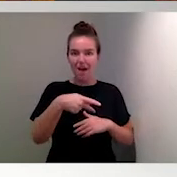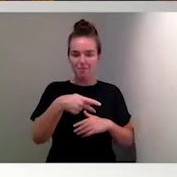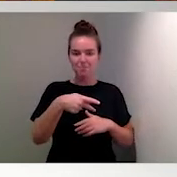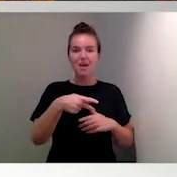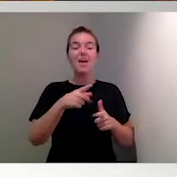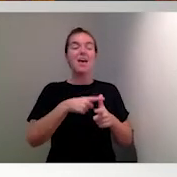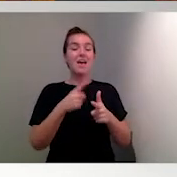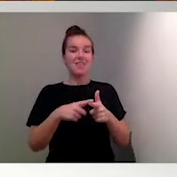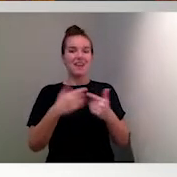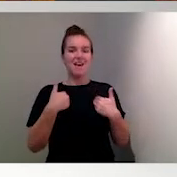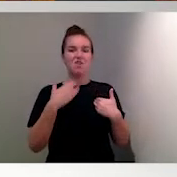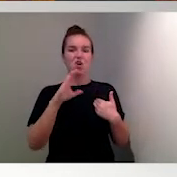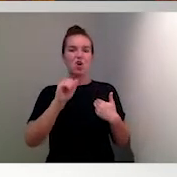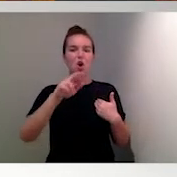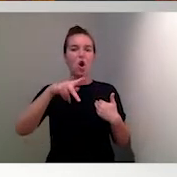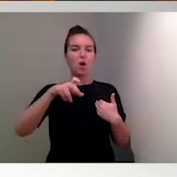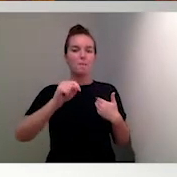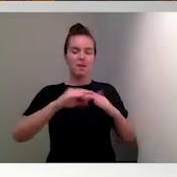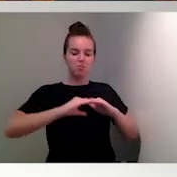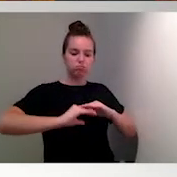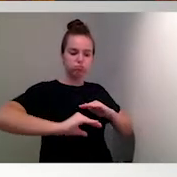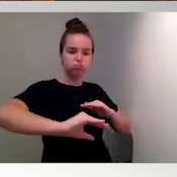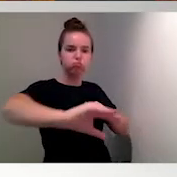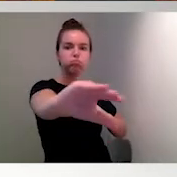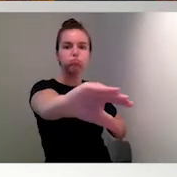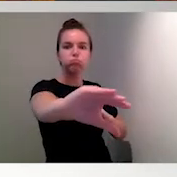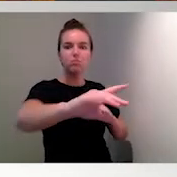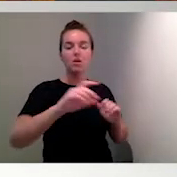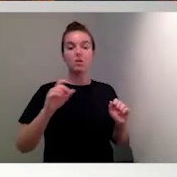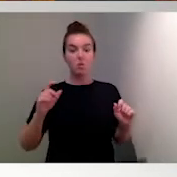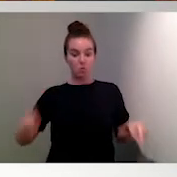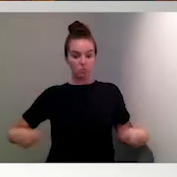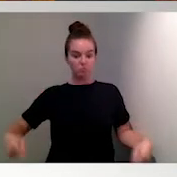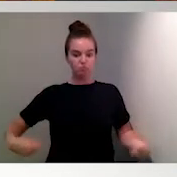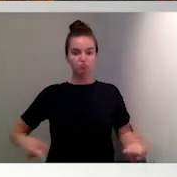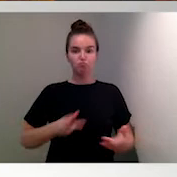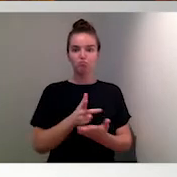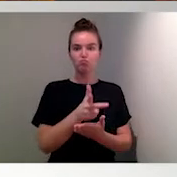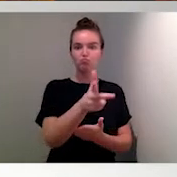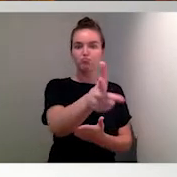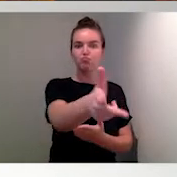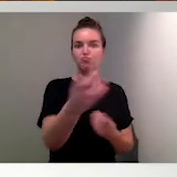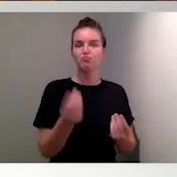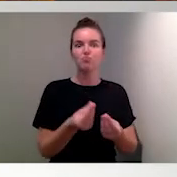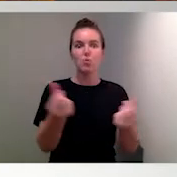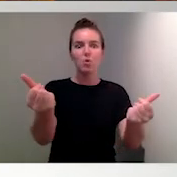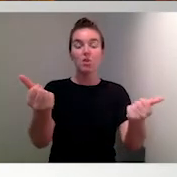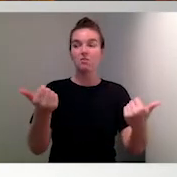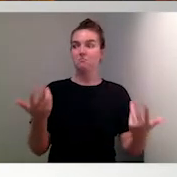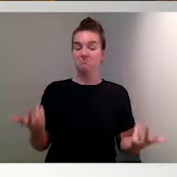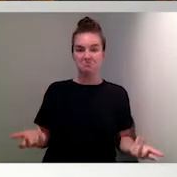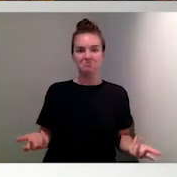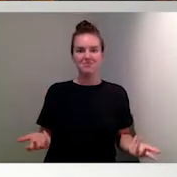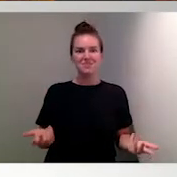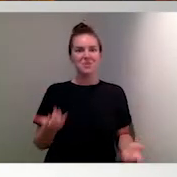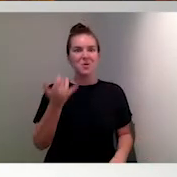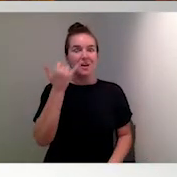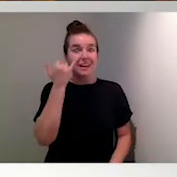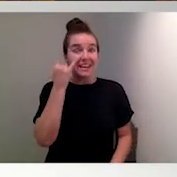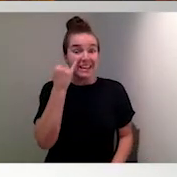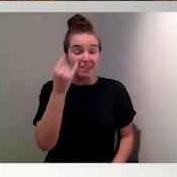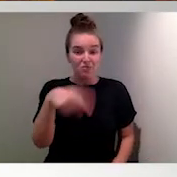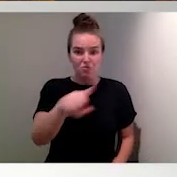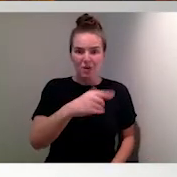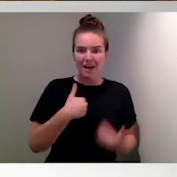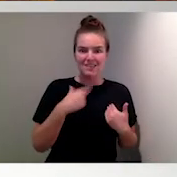an issue when you arrive. If you're not communicating that, if you're just settling for it, They have no way of knowing. I